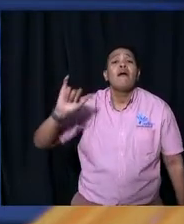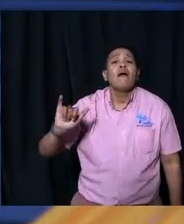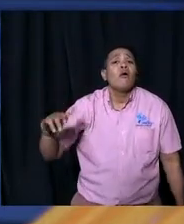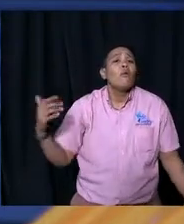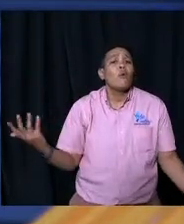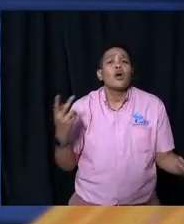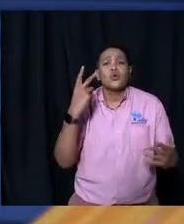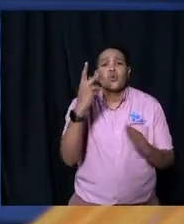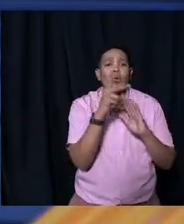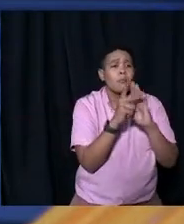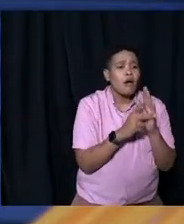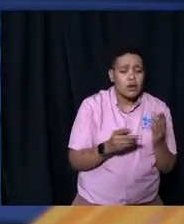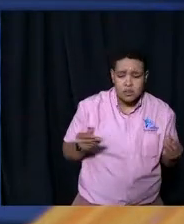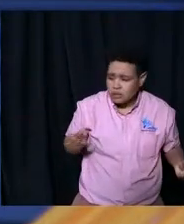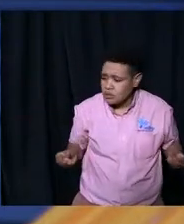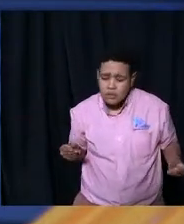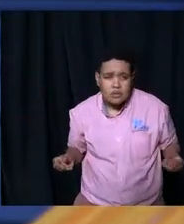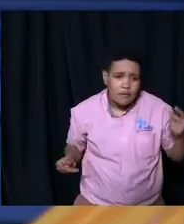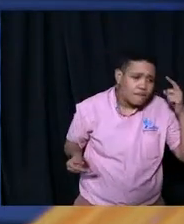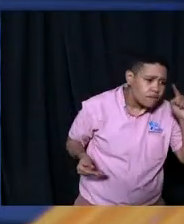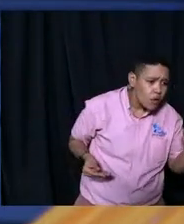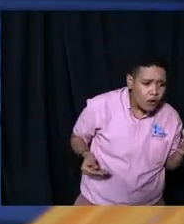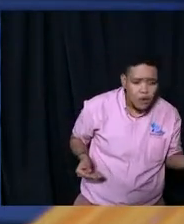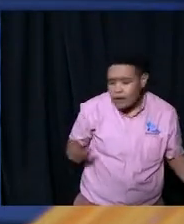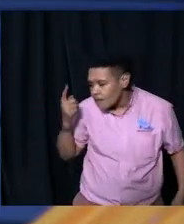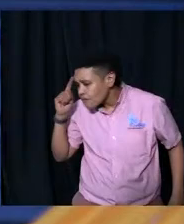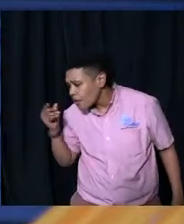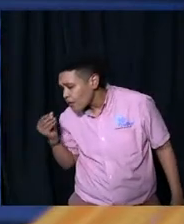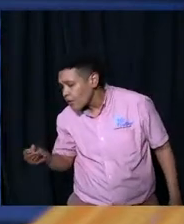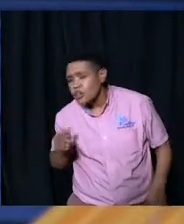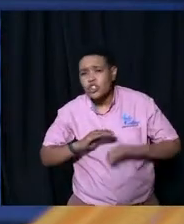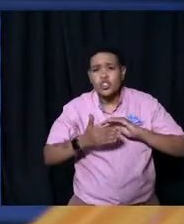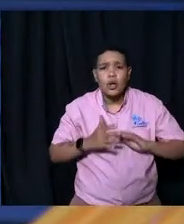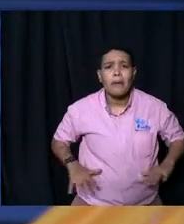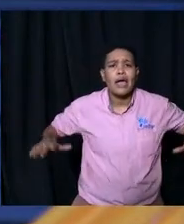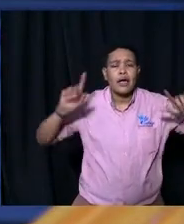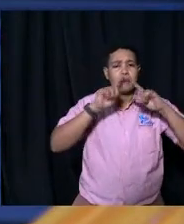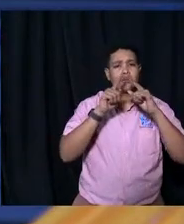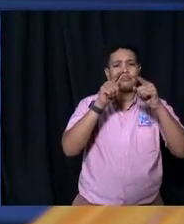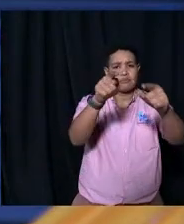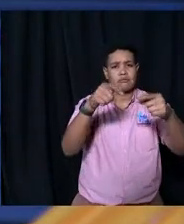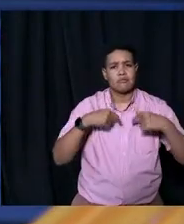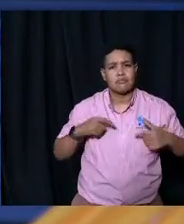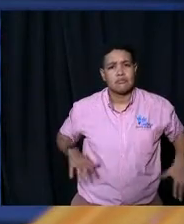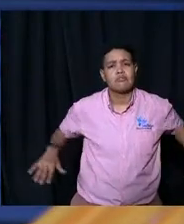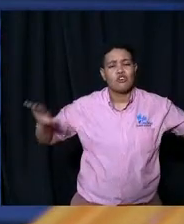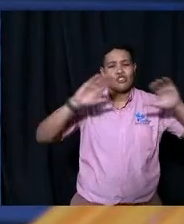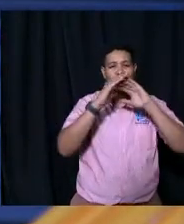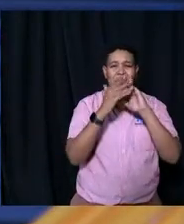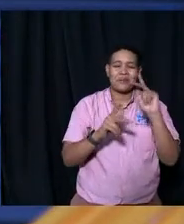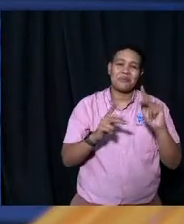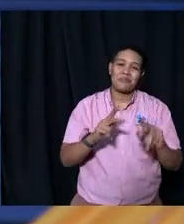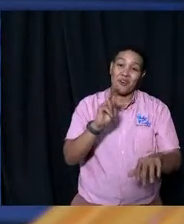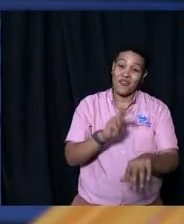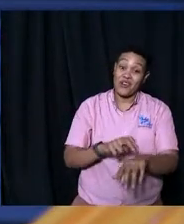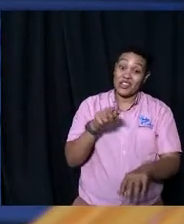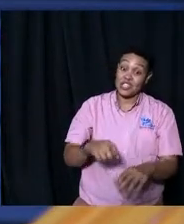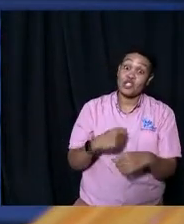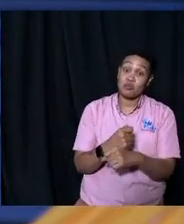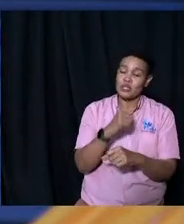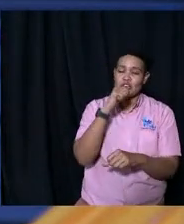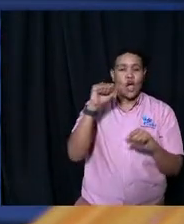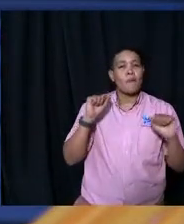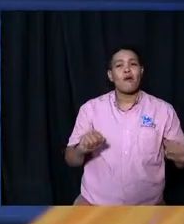what the two policies are intended to achieve for Jamaica and for us Jamaicans. Of course, this production would